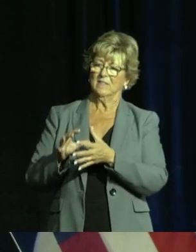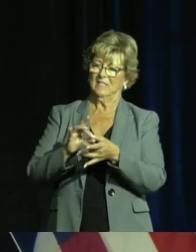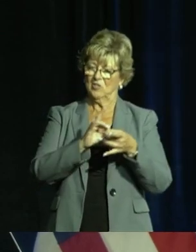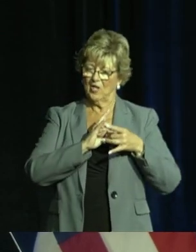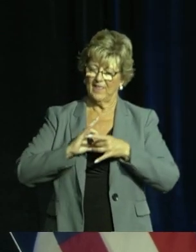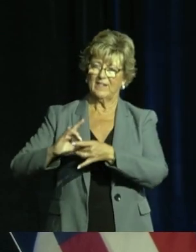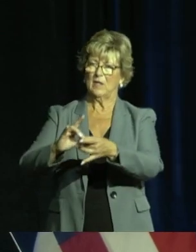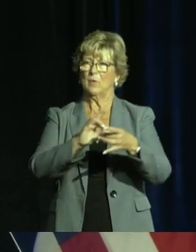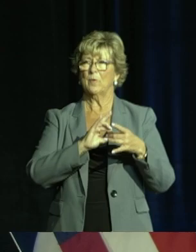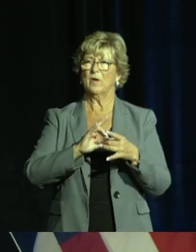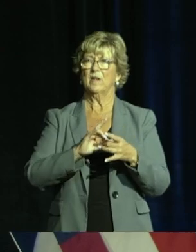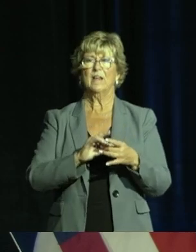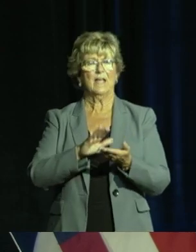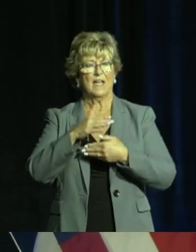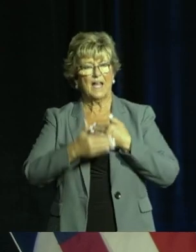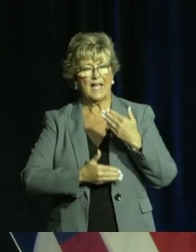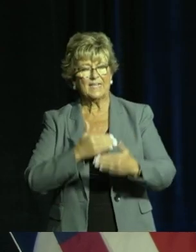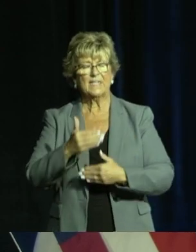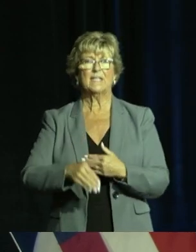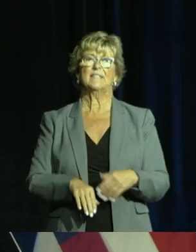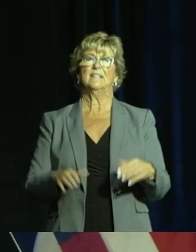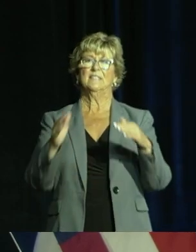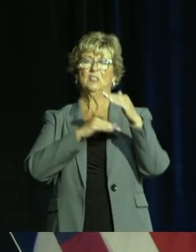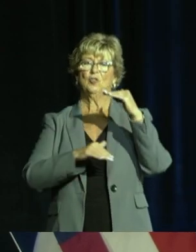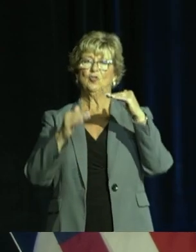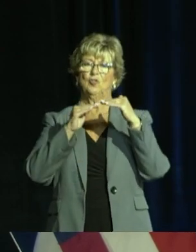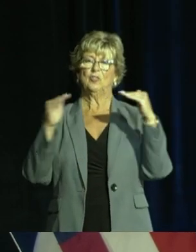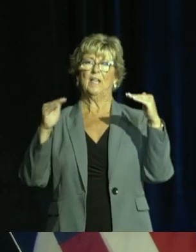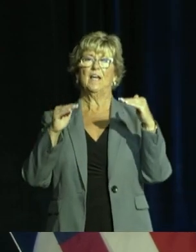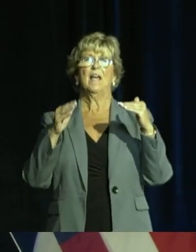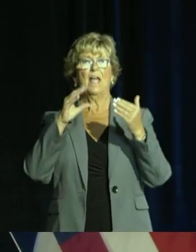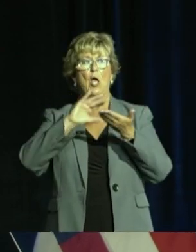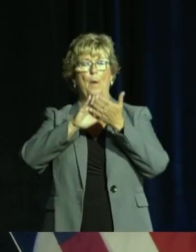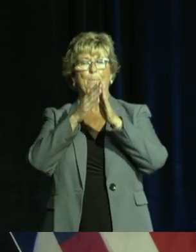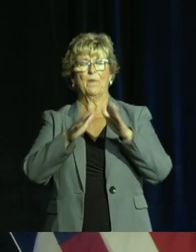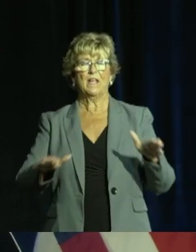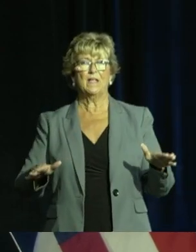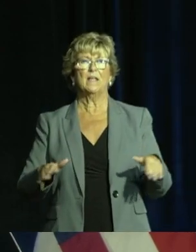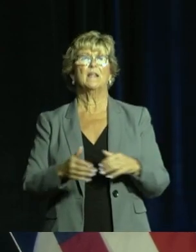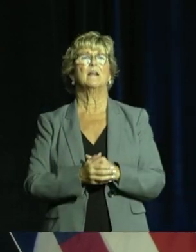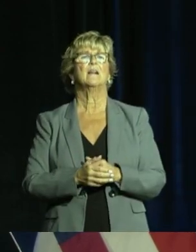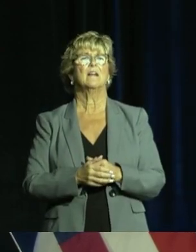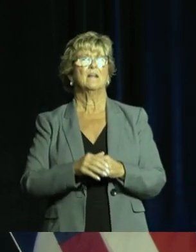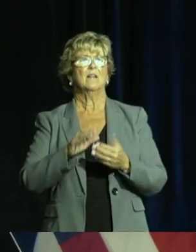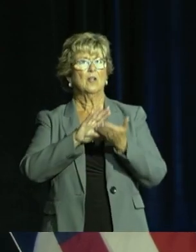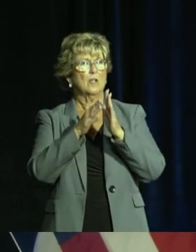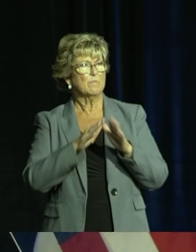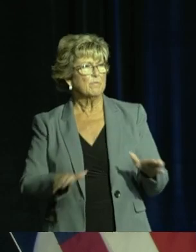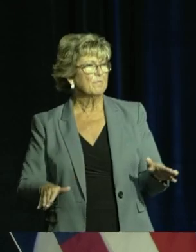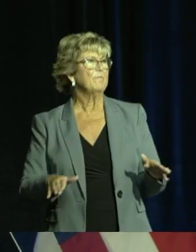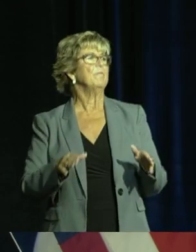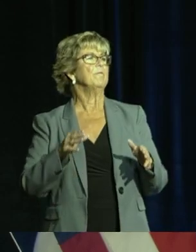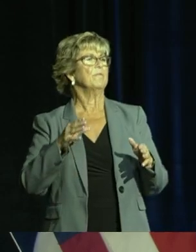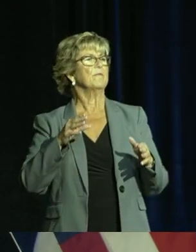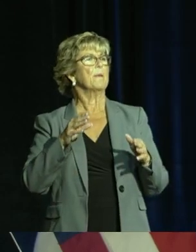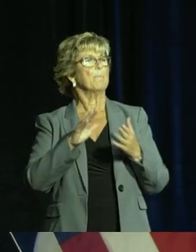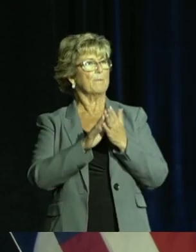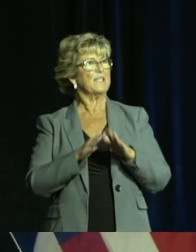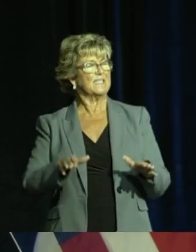solidarity, kindness, justice, and shalom, salam, Pax Christi,